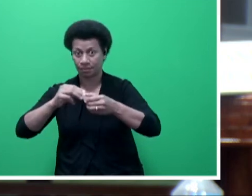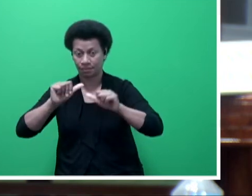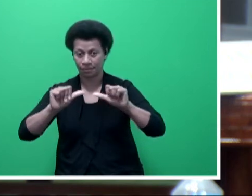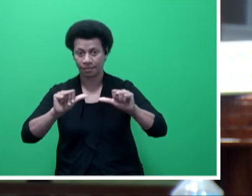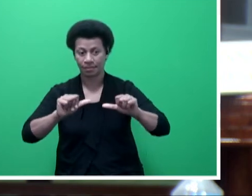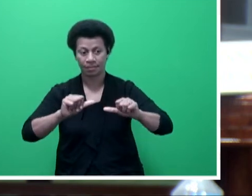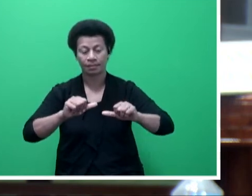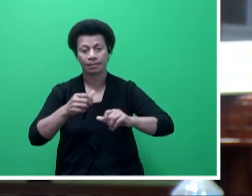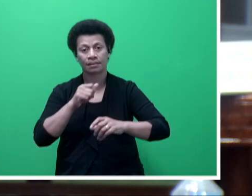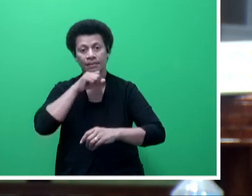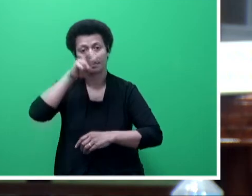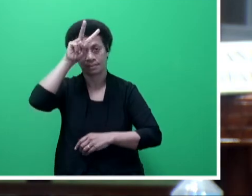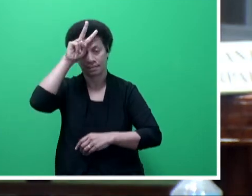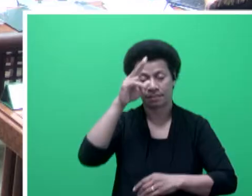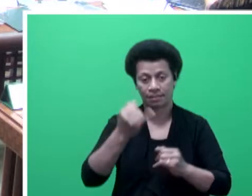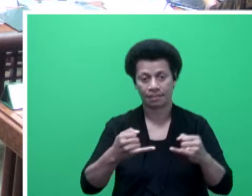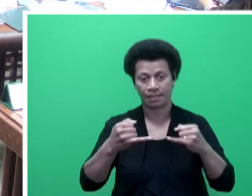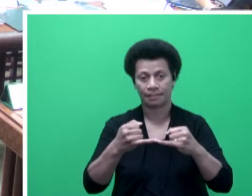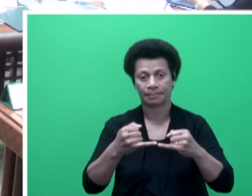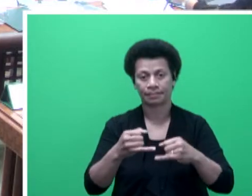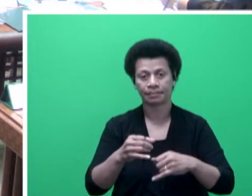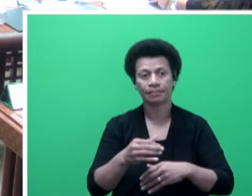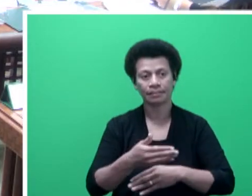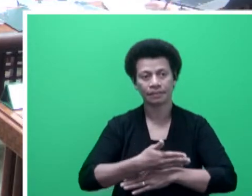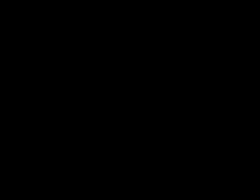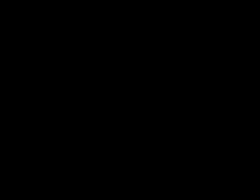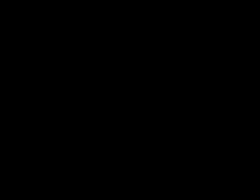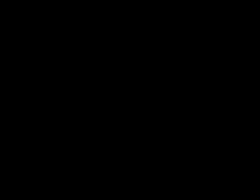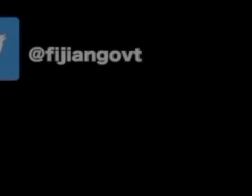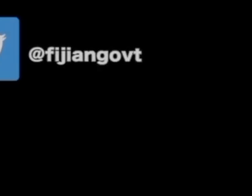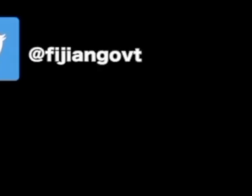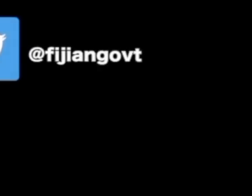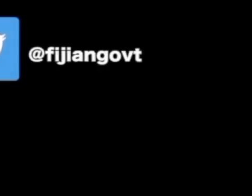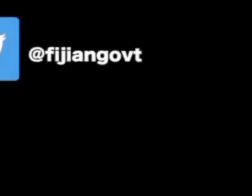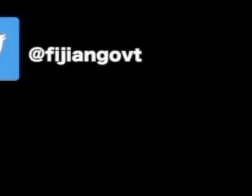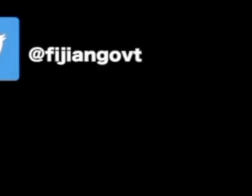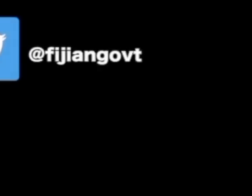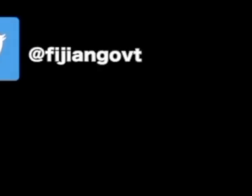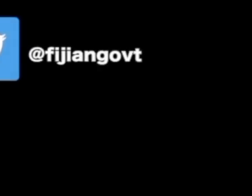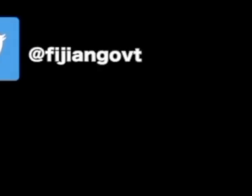Kadavu Island. Thank you. Thank you, Honourable Minister.